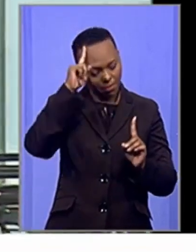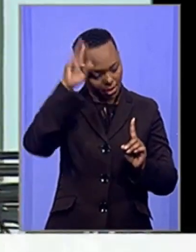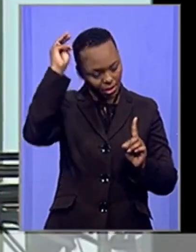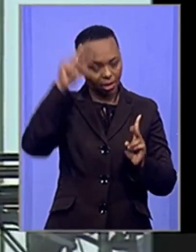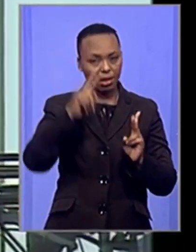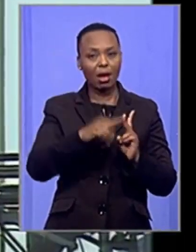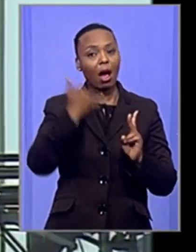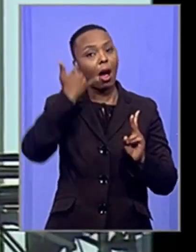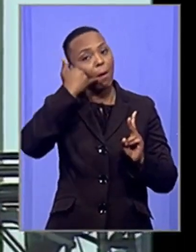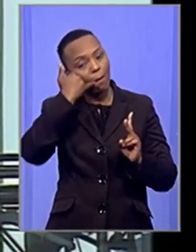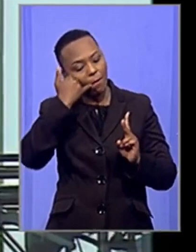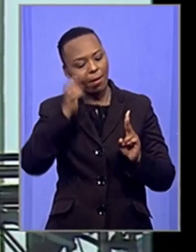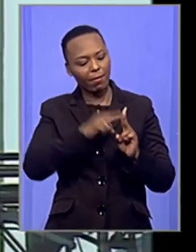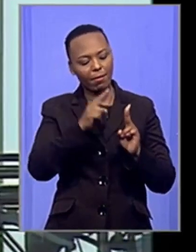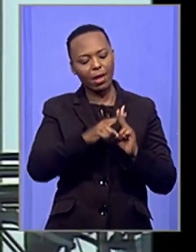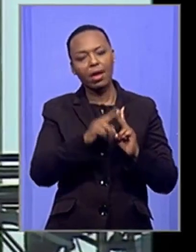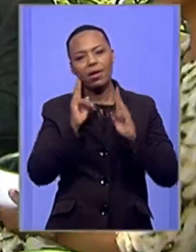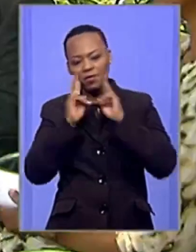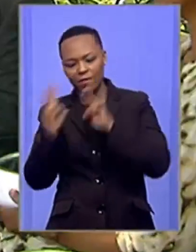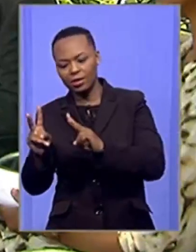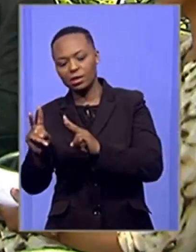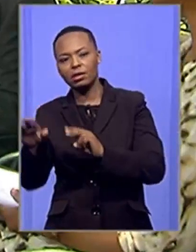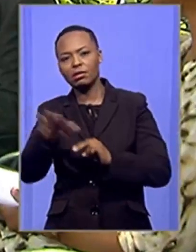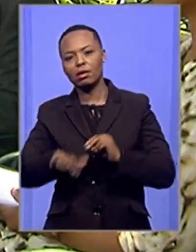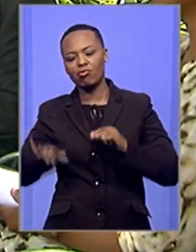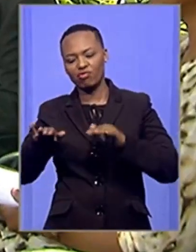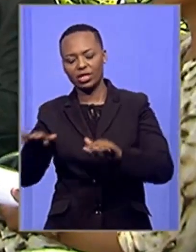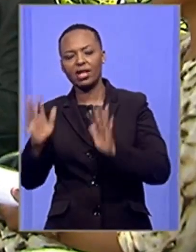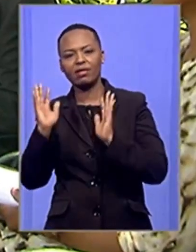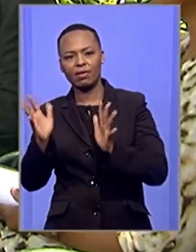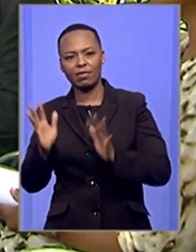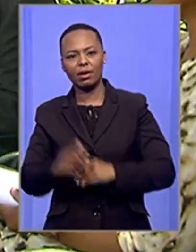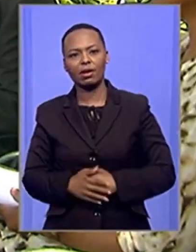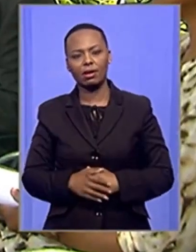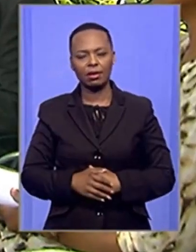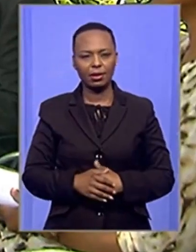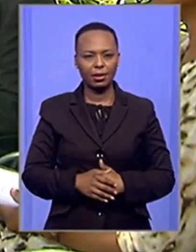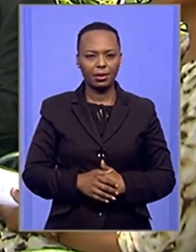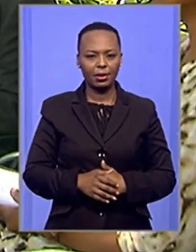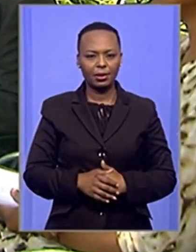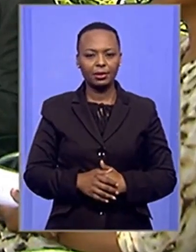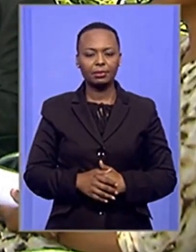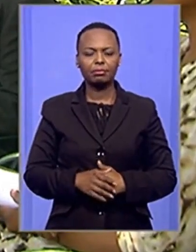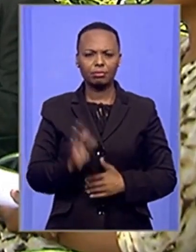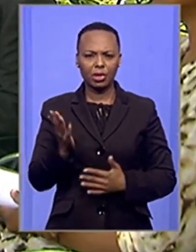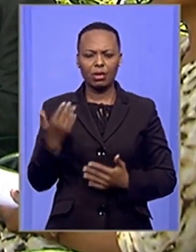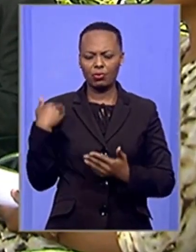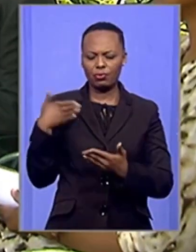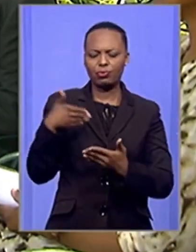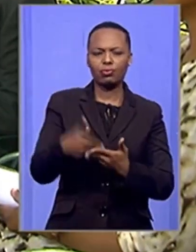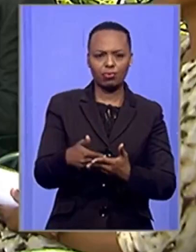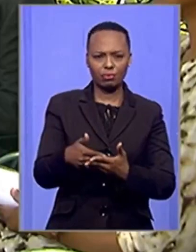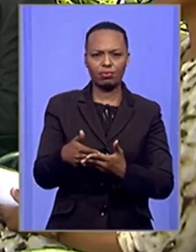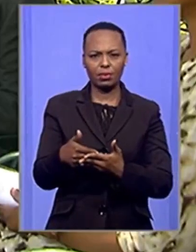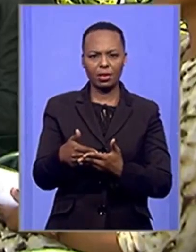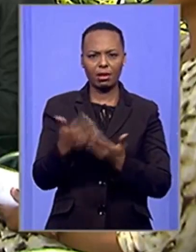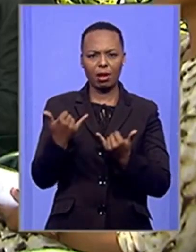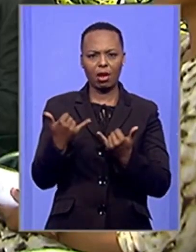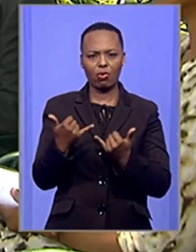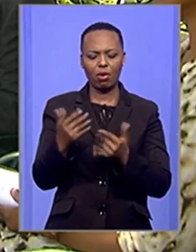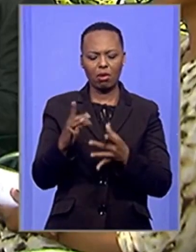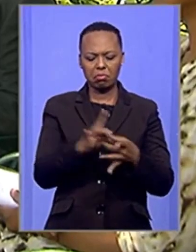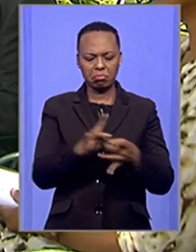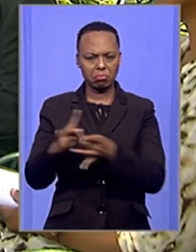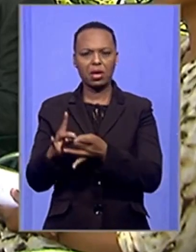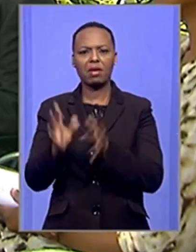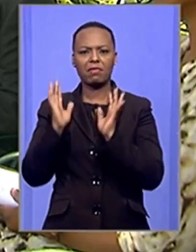etela Brithane ka dilemo tse latellanang. I think that reflects the long history, the shared history between our countries, and